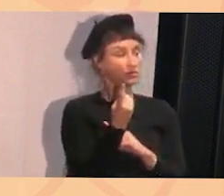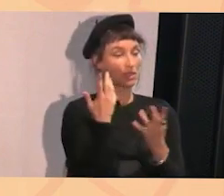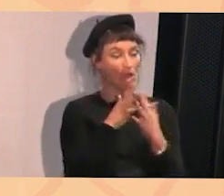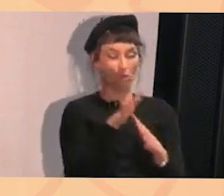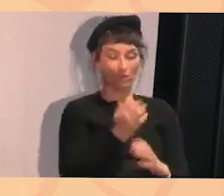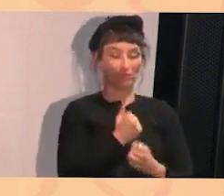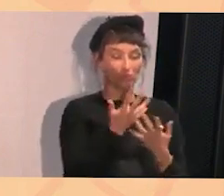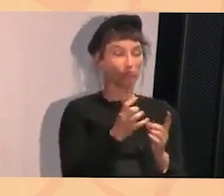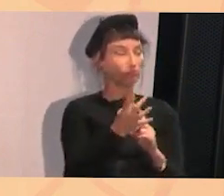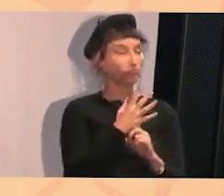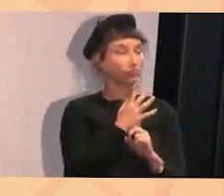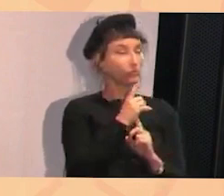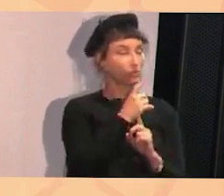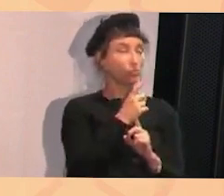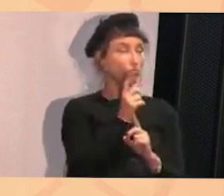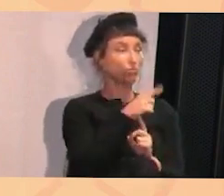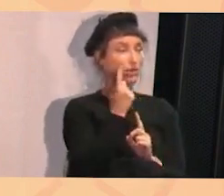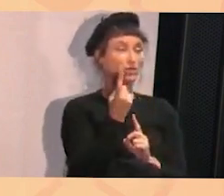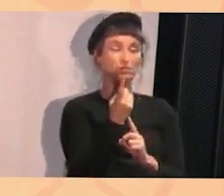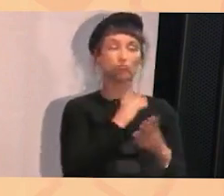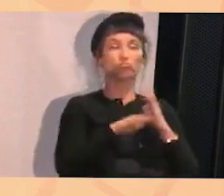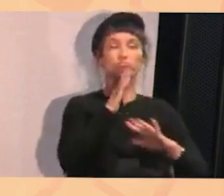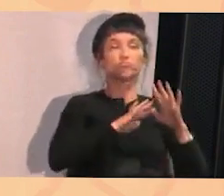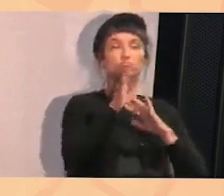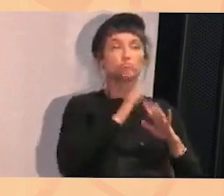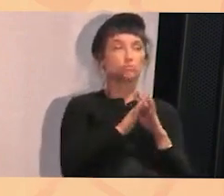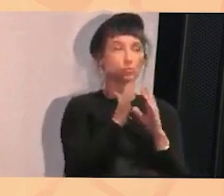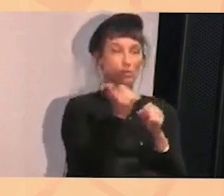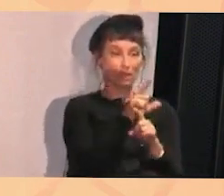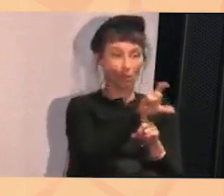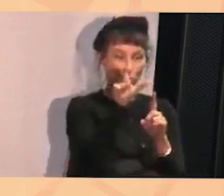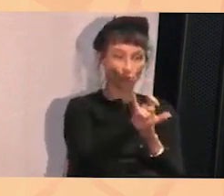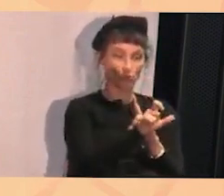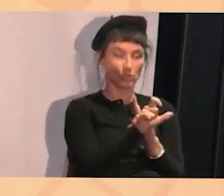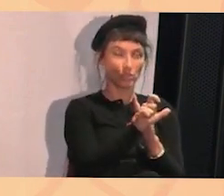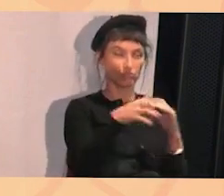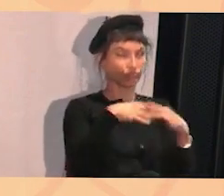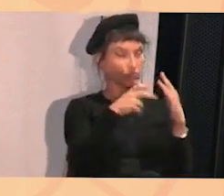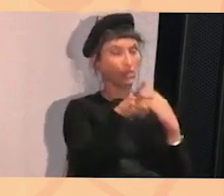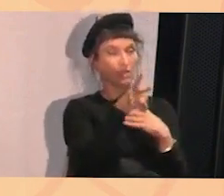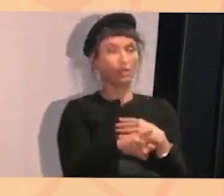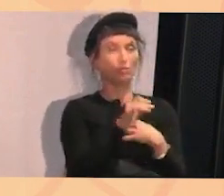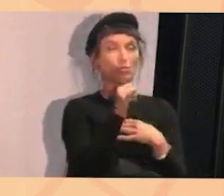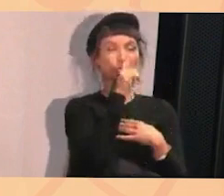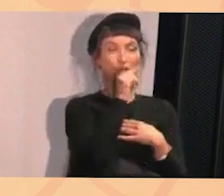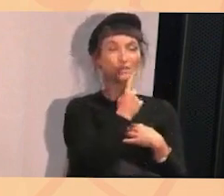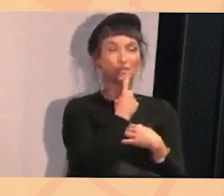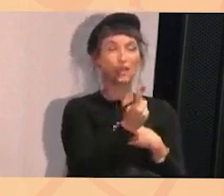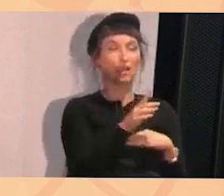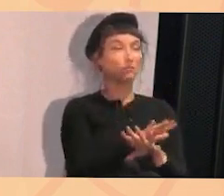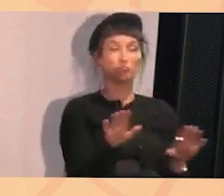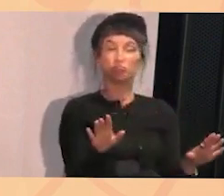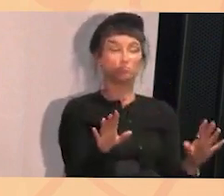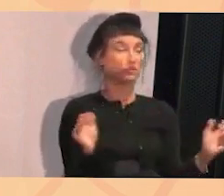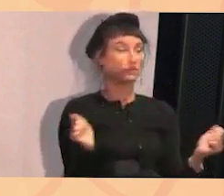reinvent culture, as we struggle to reconnect with ourselves and our neighbours. Or we can say, no, here's the line in the sand. We're